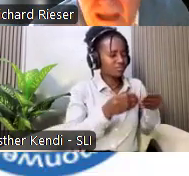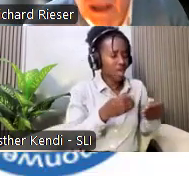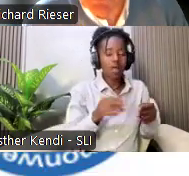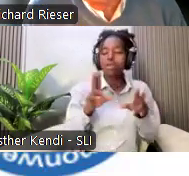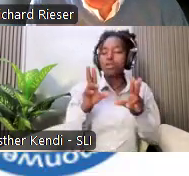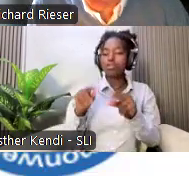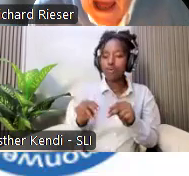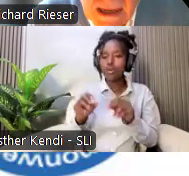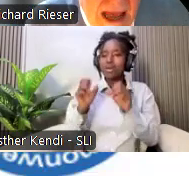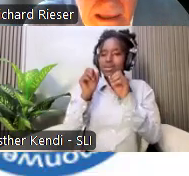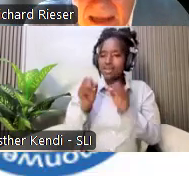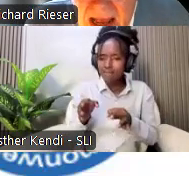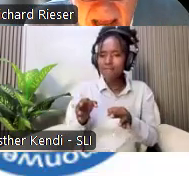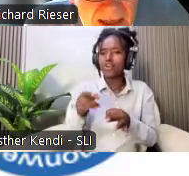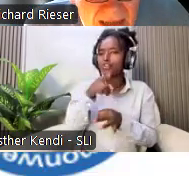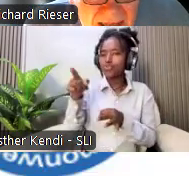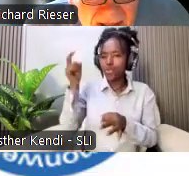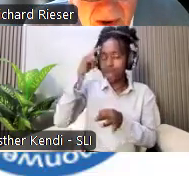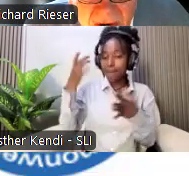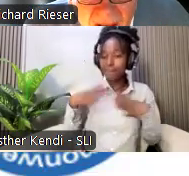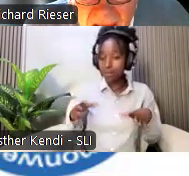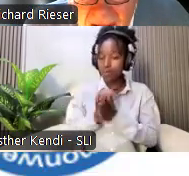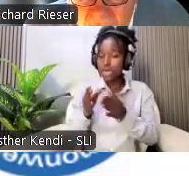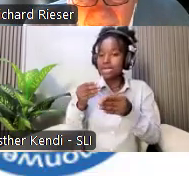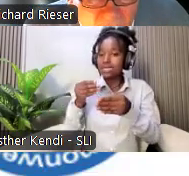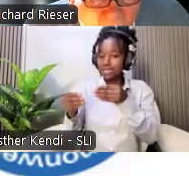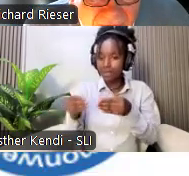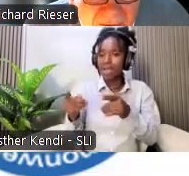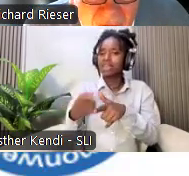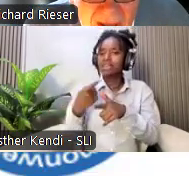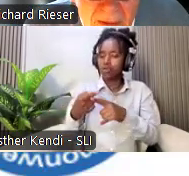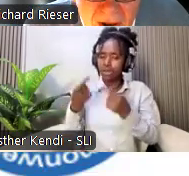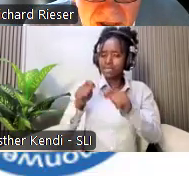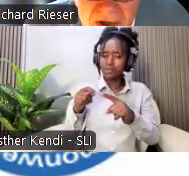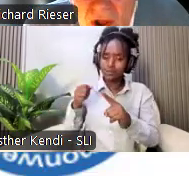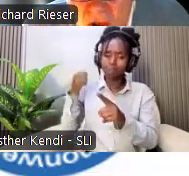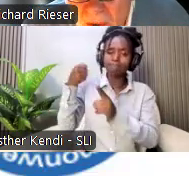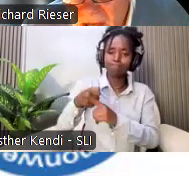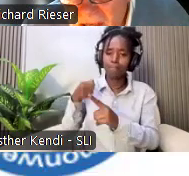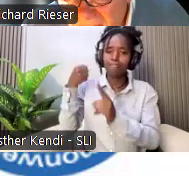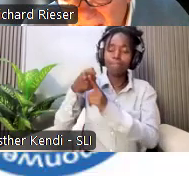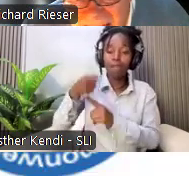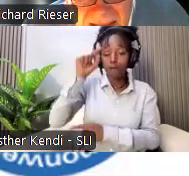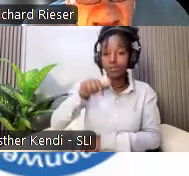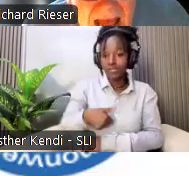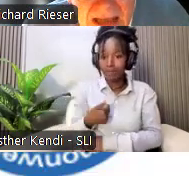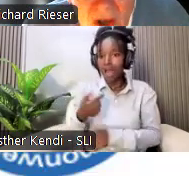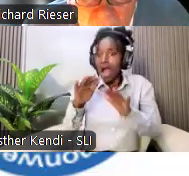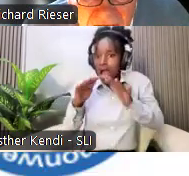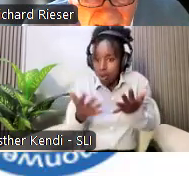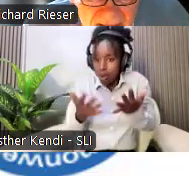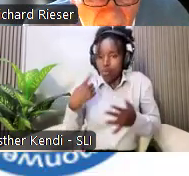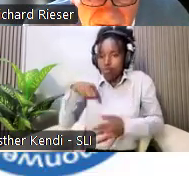to make the UN do that, yes. It takes to a new height the movement away from viewing the person with disabilities